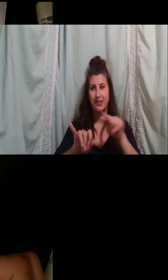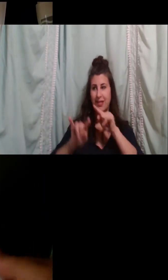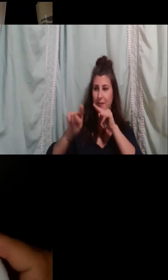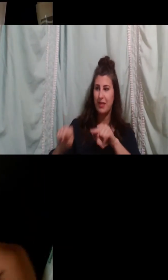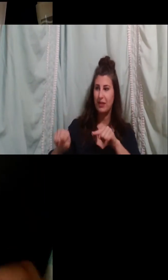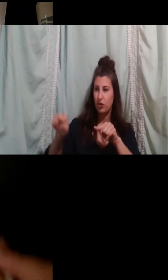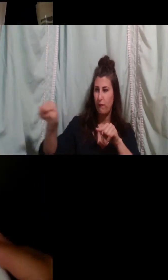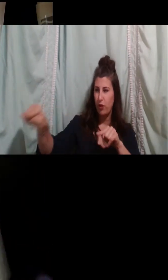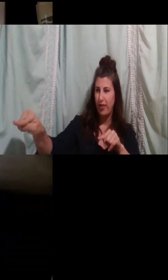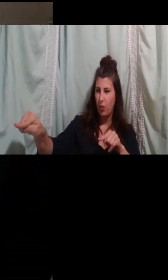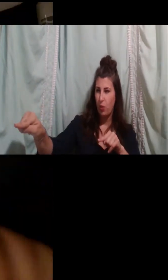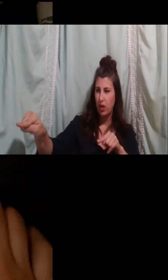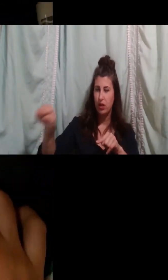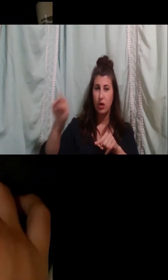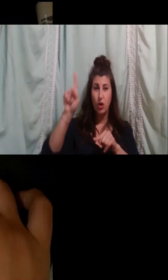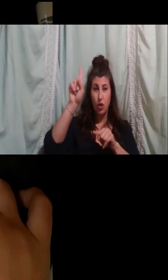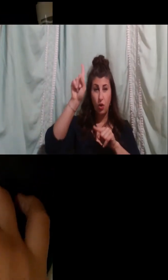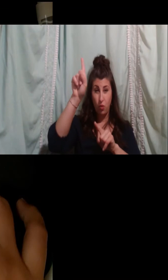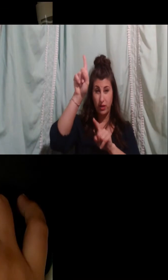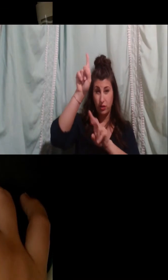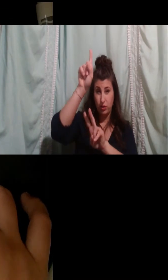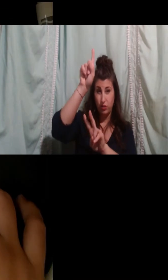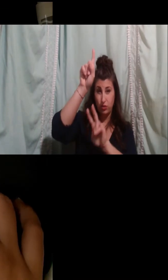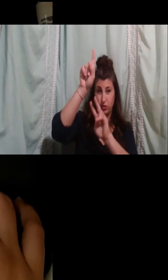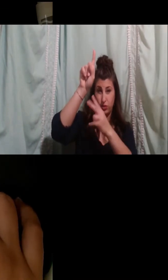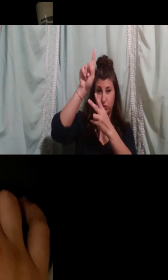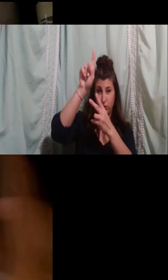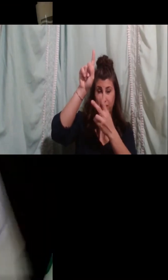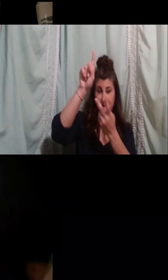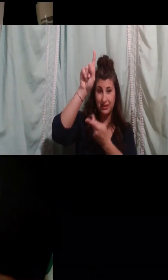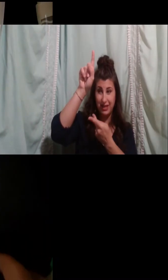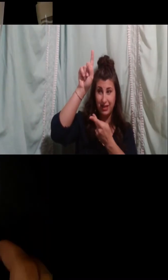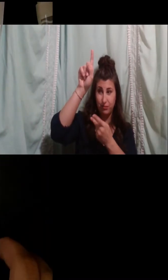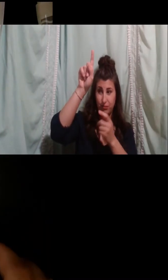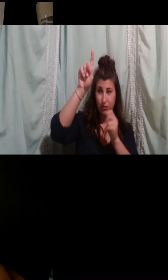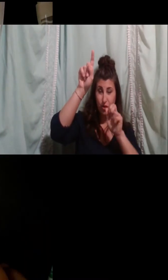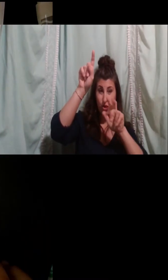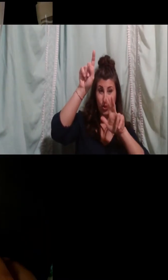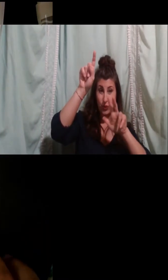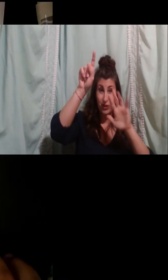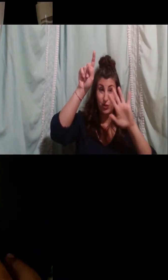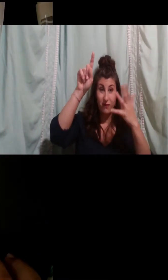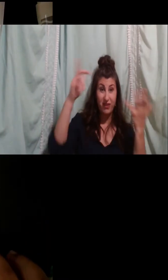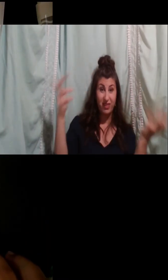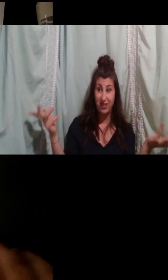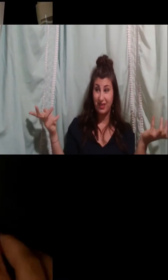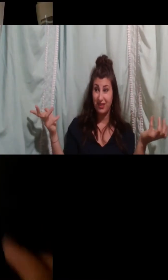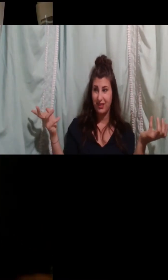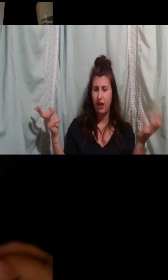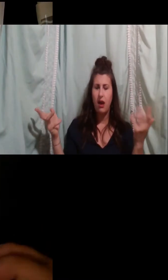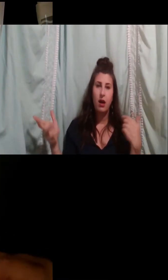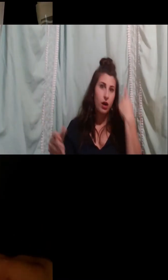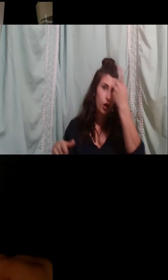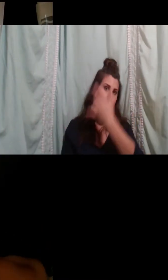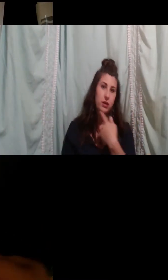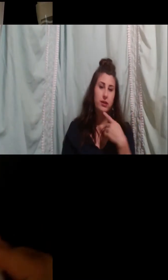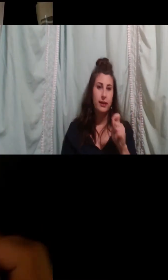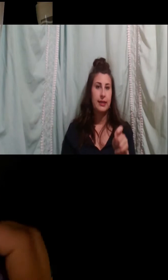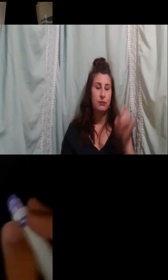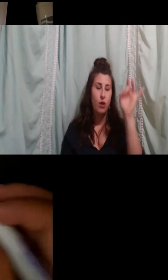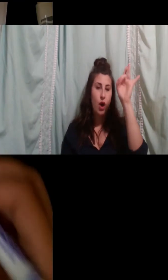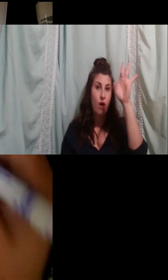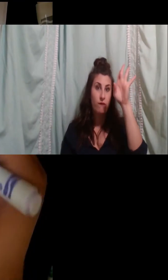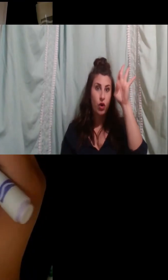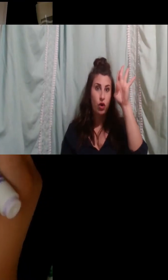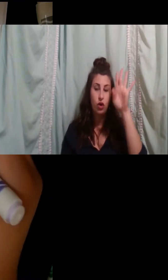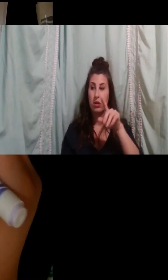the same answer we got over here. 1 over 2 squared times 3 to the 5th. 1 over 2 squared times 3 to the... That looks like a